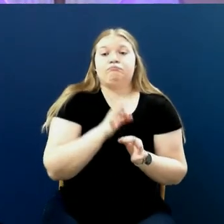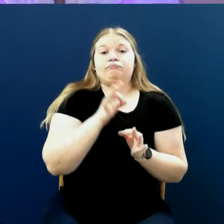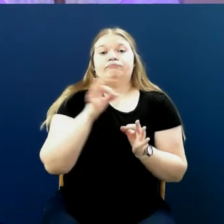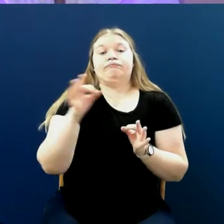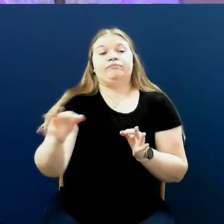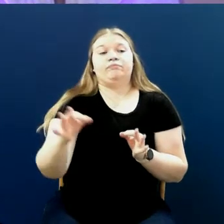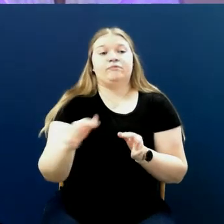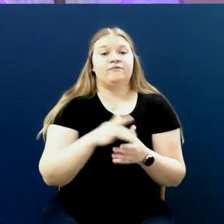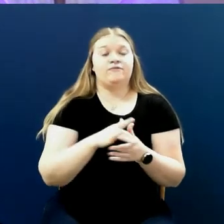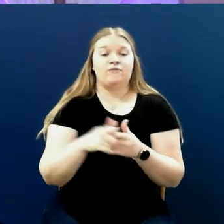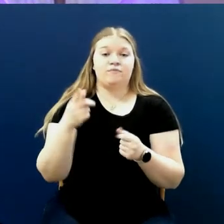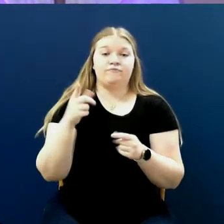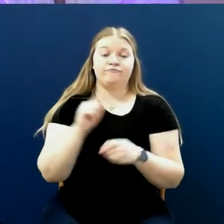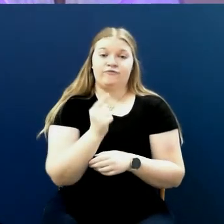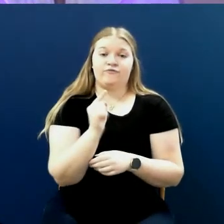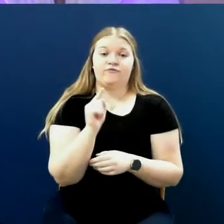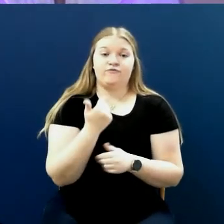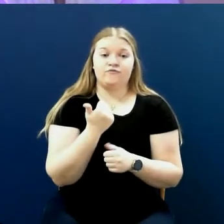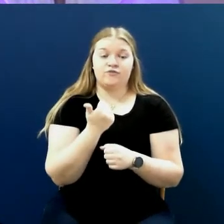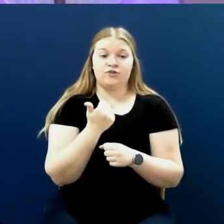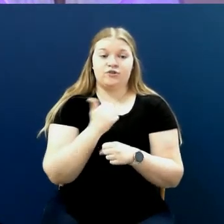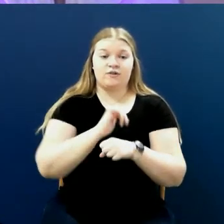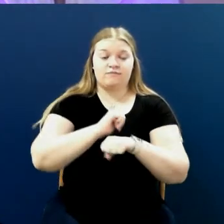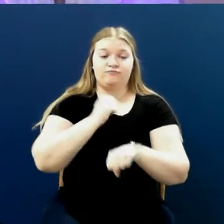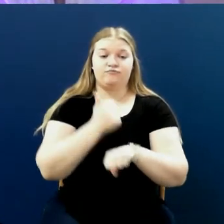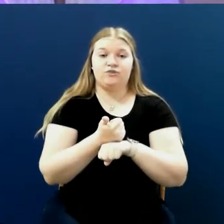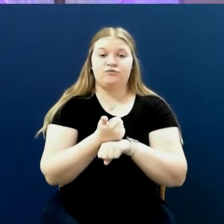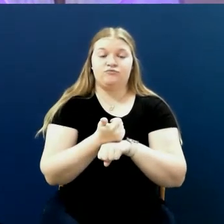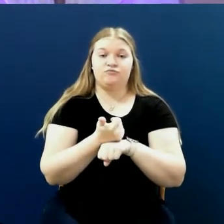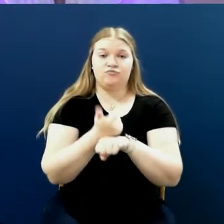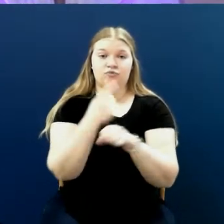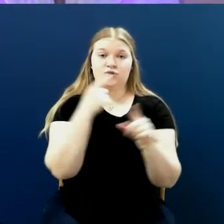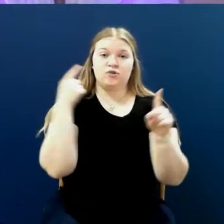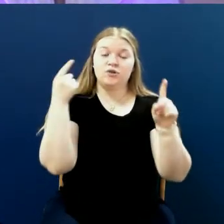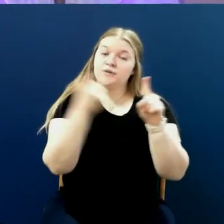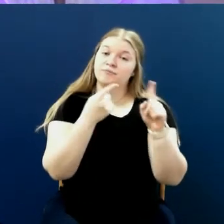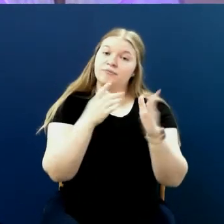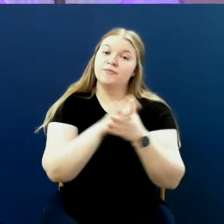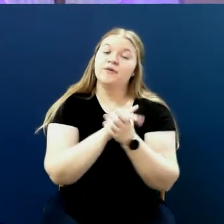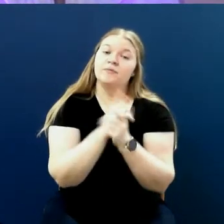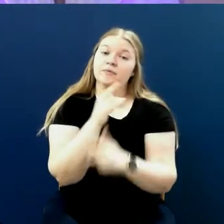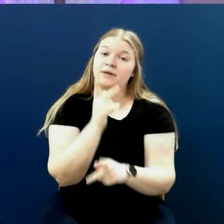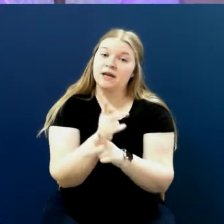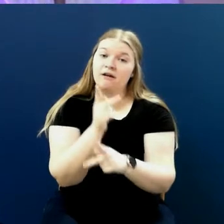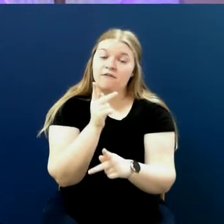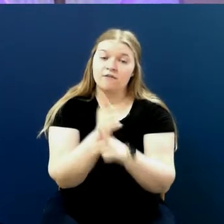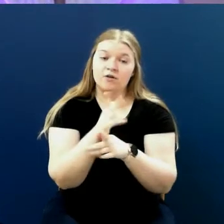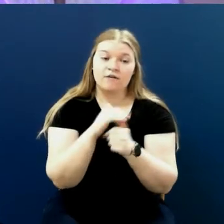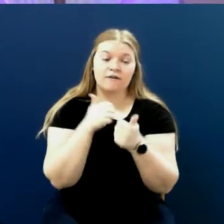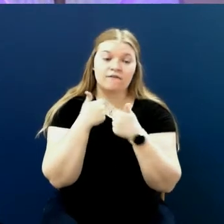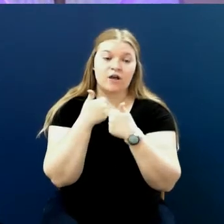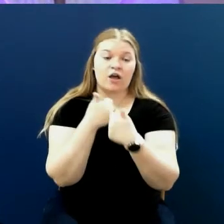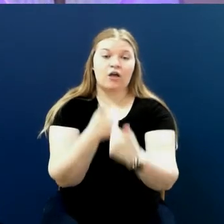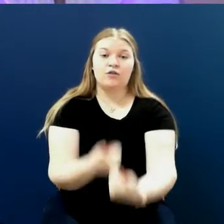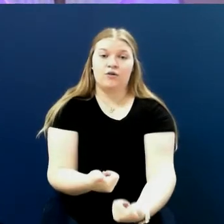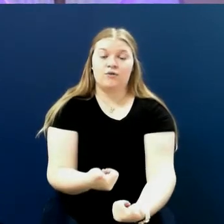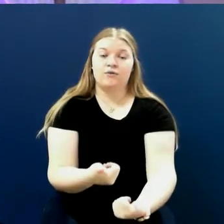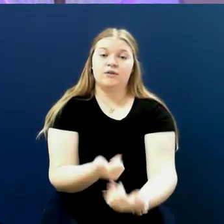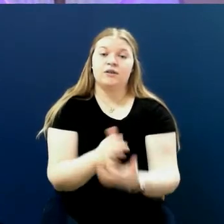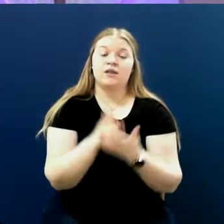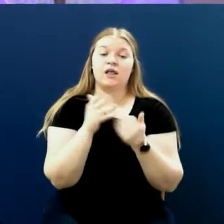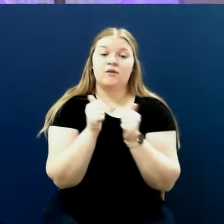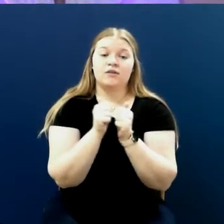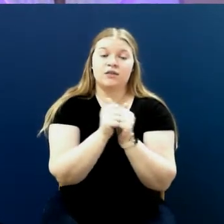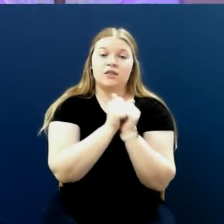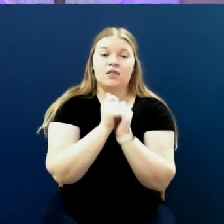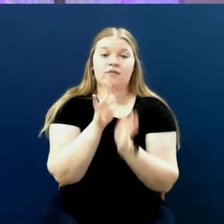original intention of those founders. But may we be careful to follow through in this love of Christ,